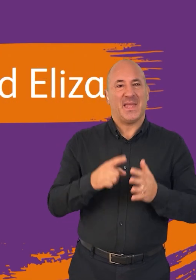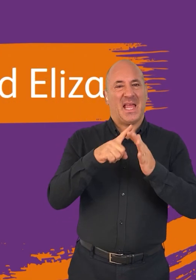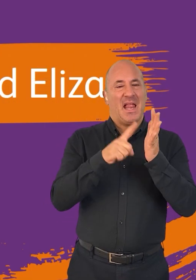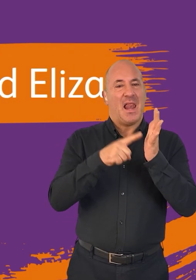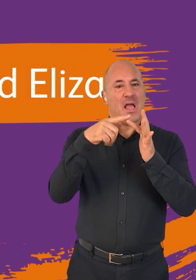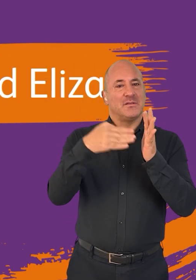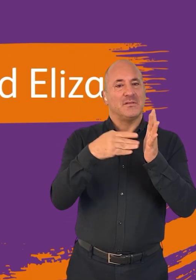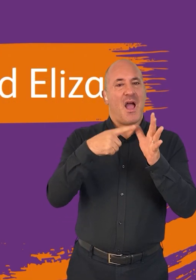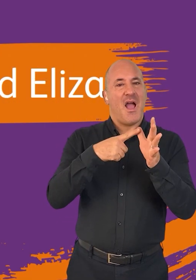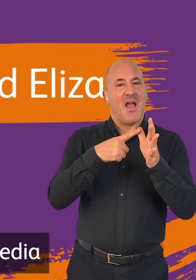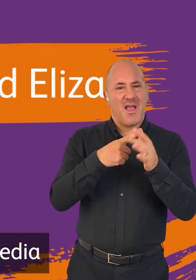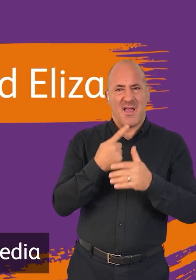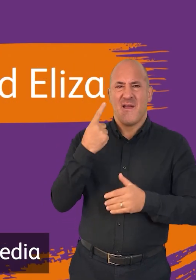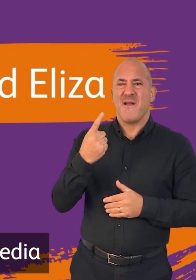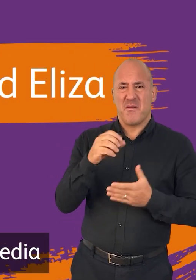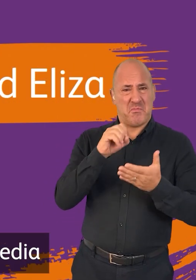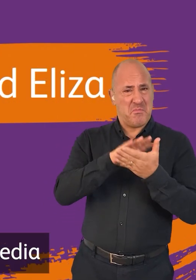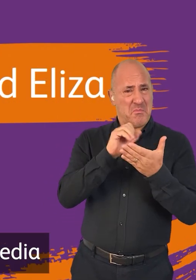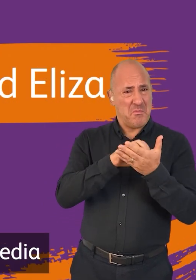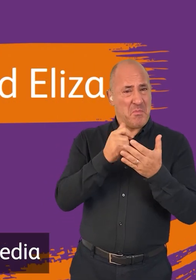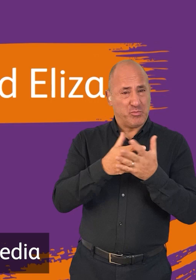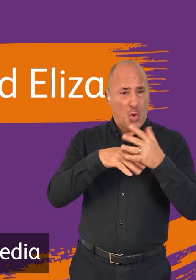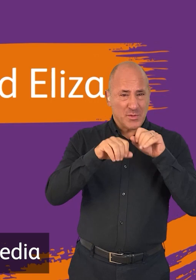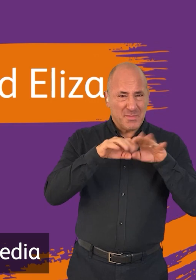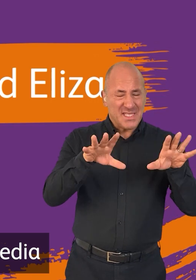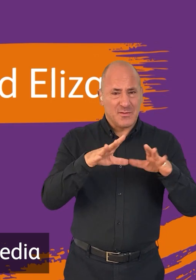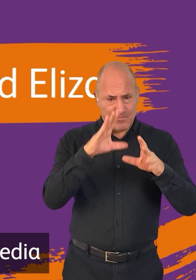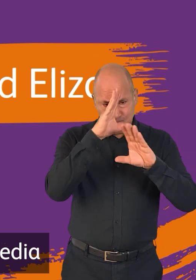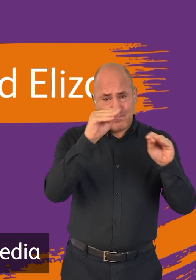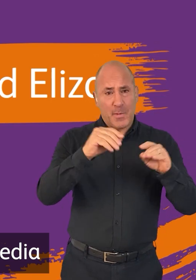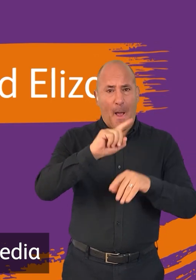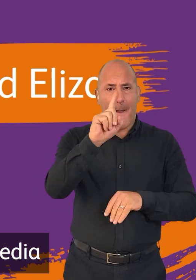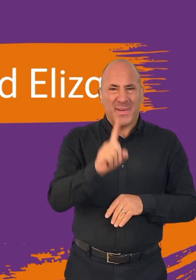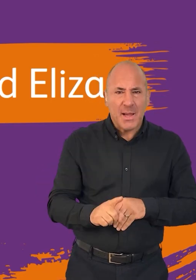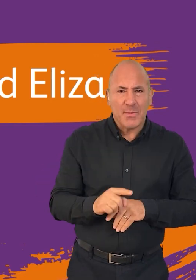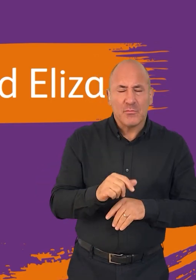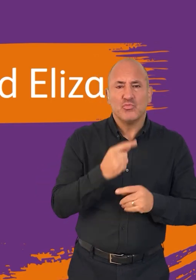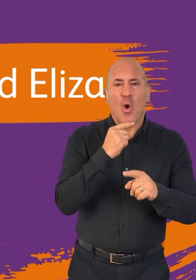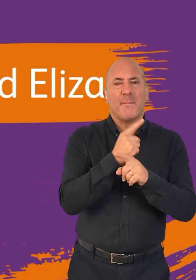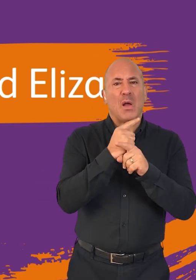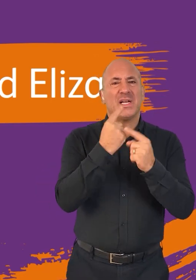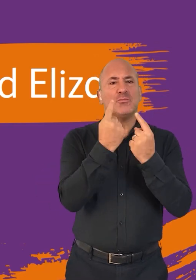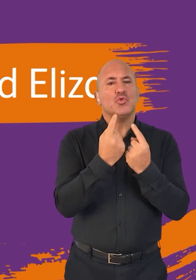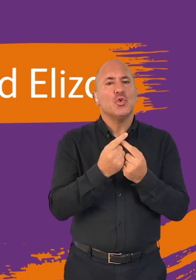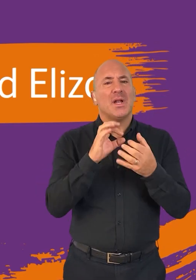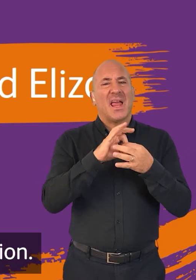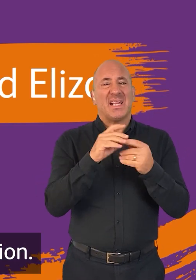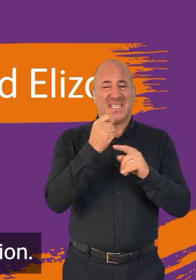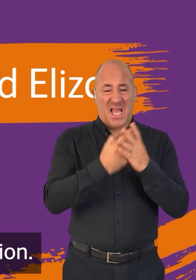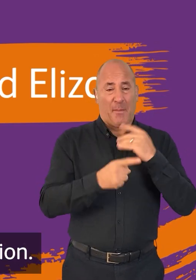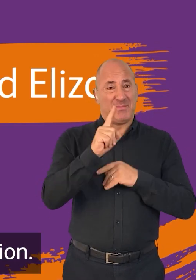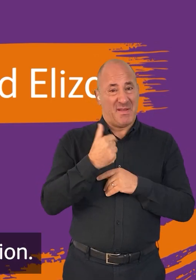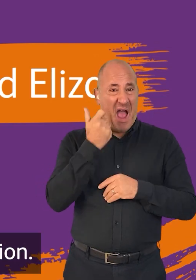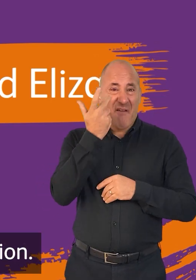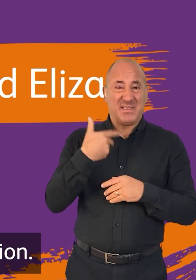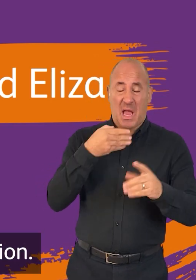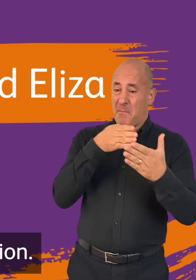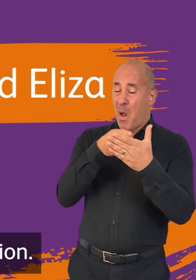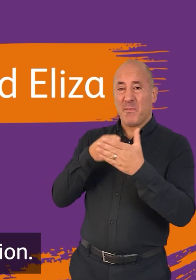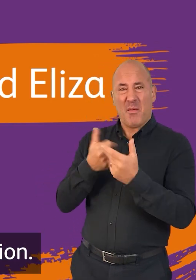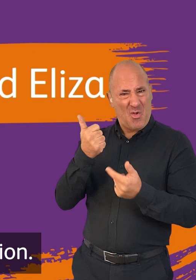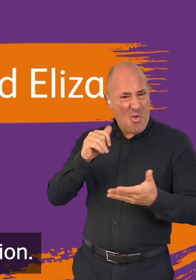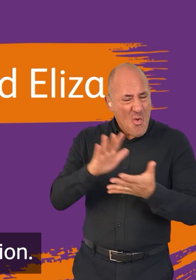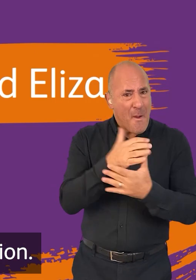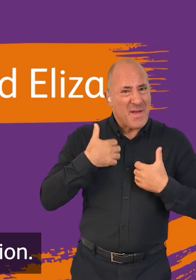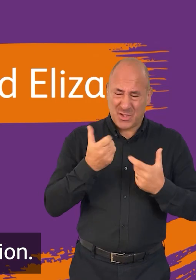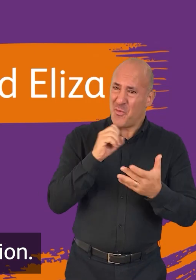Disabled Eliza. Disabled Eliza posts content on social media to educate people on the issues disabled people face